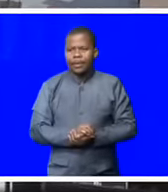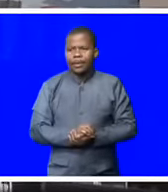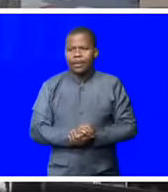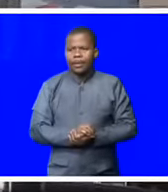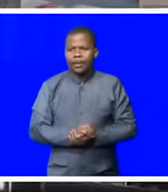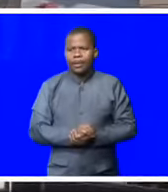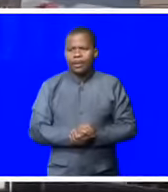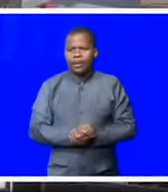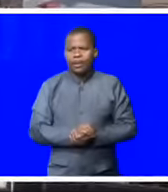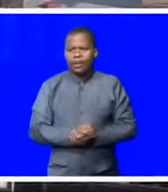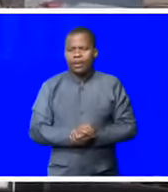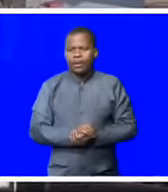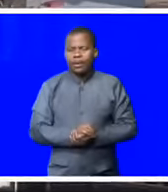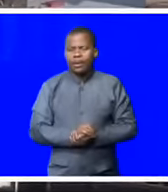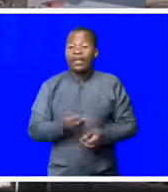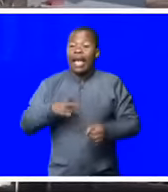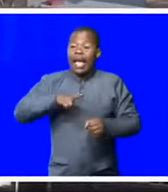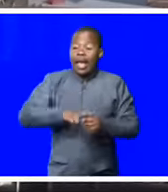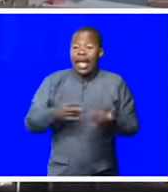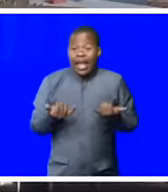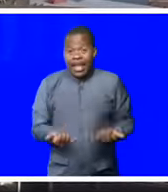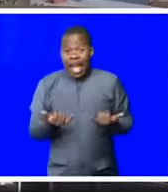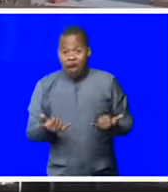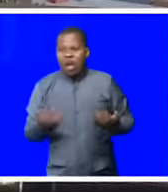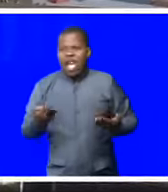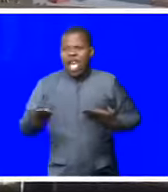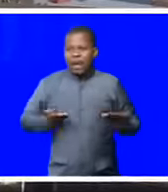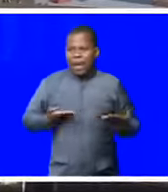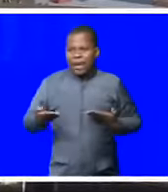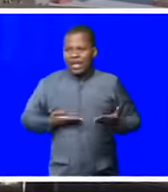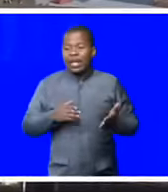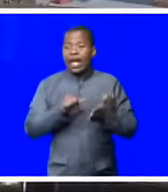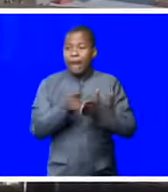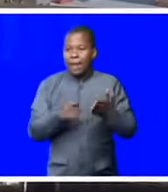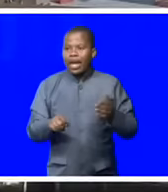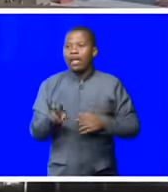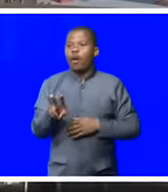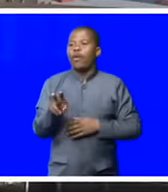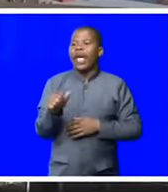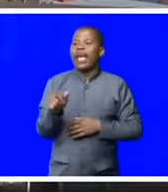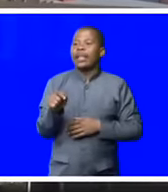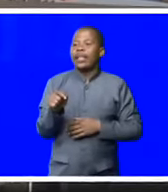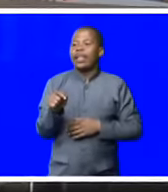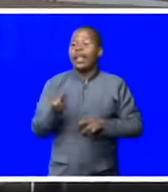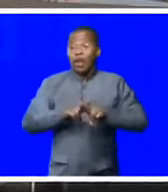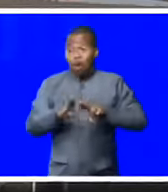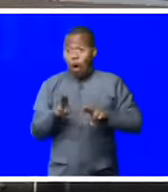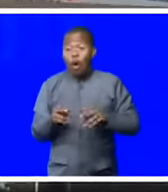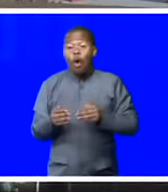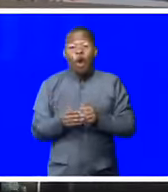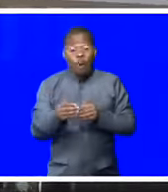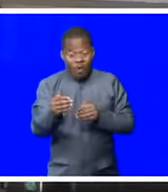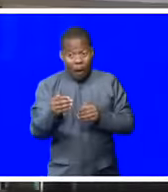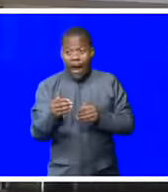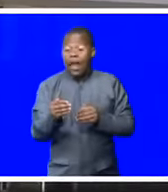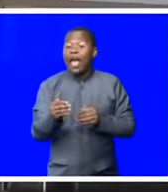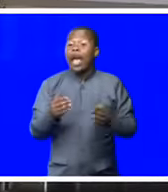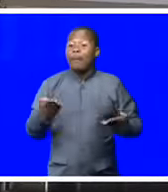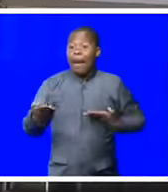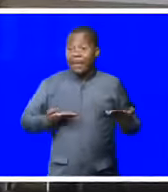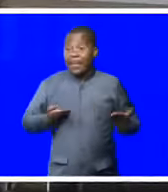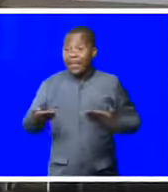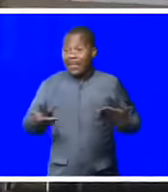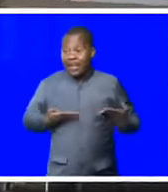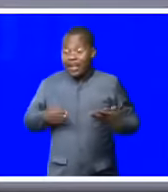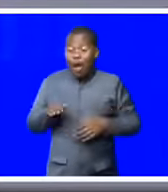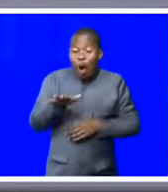obviously closing the net on businesses that are not registered for VAT. And so those businesses, if they're not registered, we're hoping that when they now start paying VAT initially, that